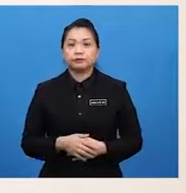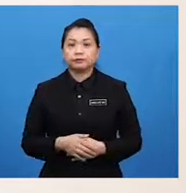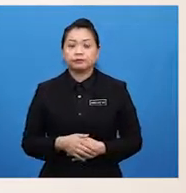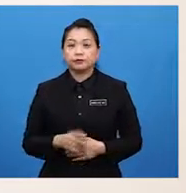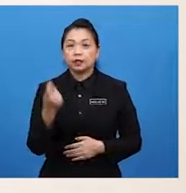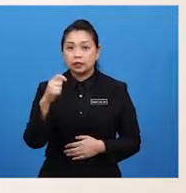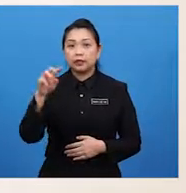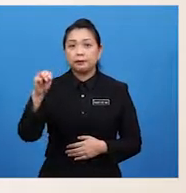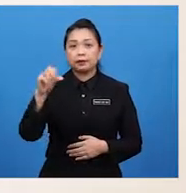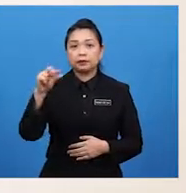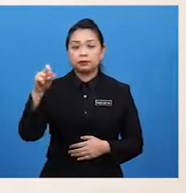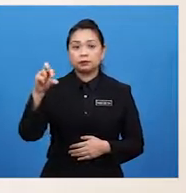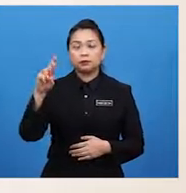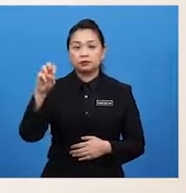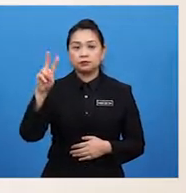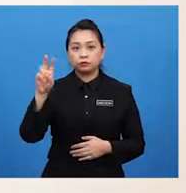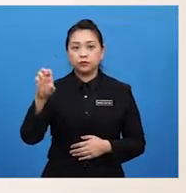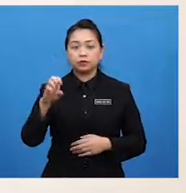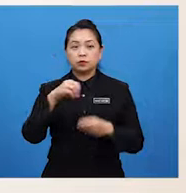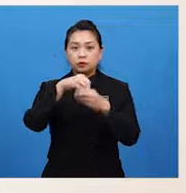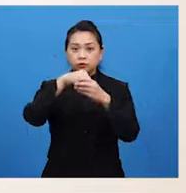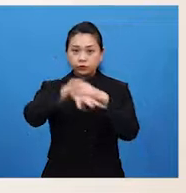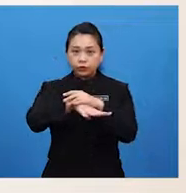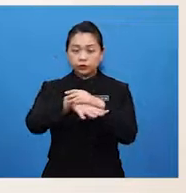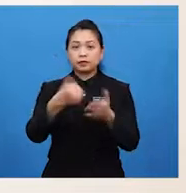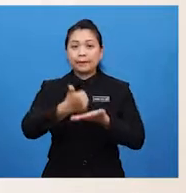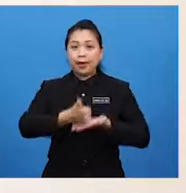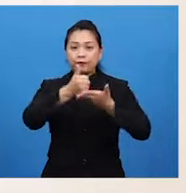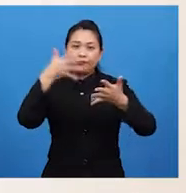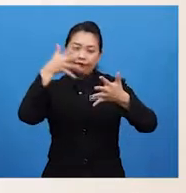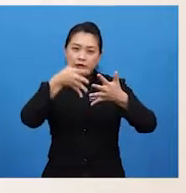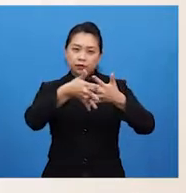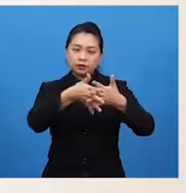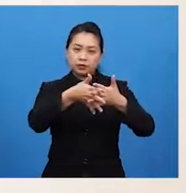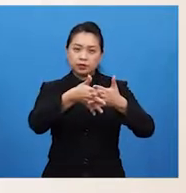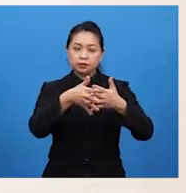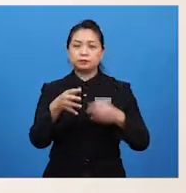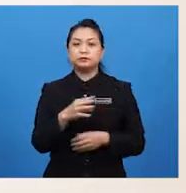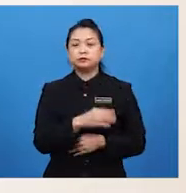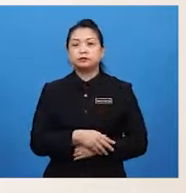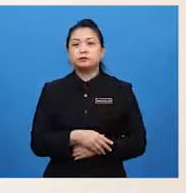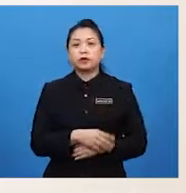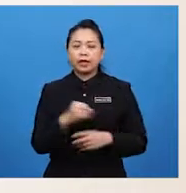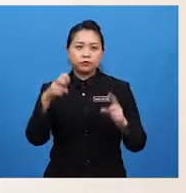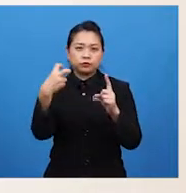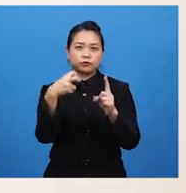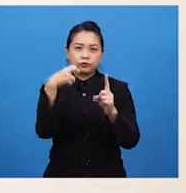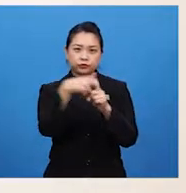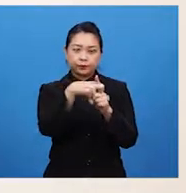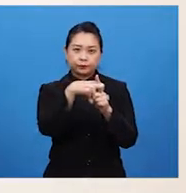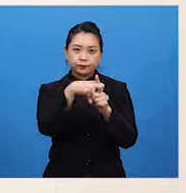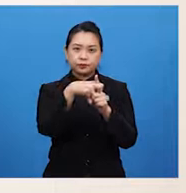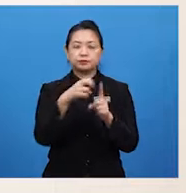example, the mangrove intricate roots can help filter and trap sediments,